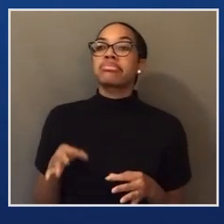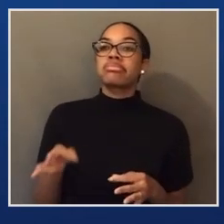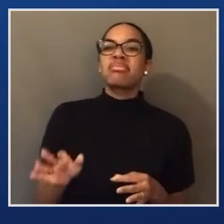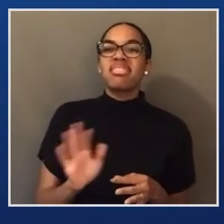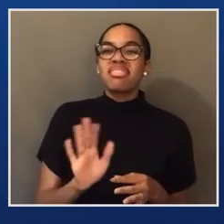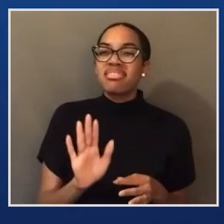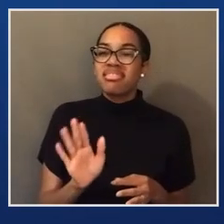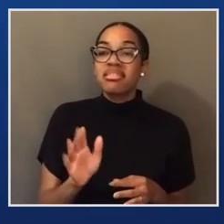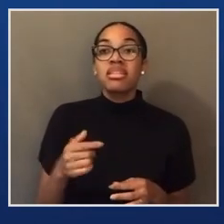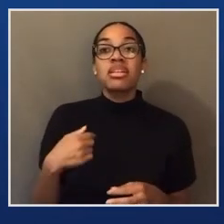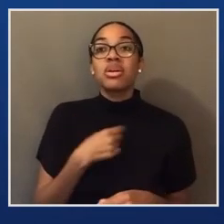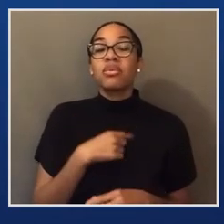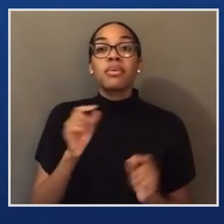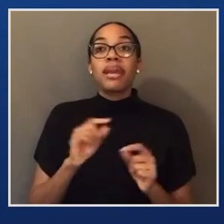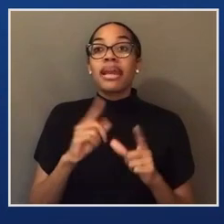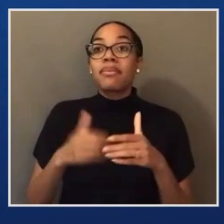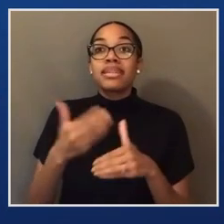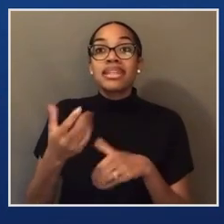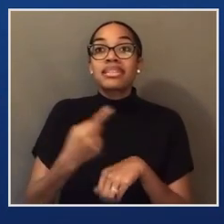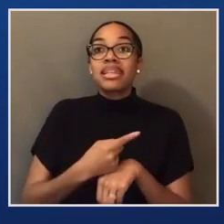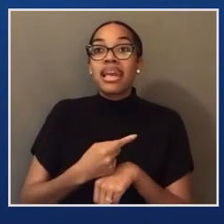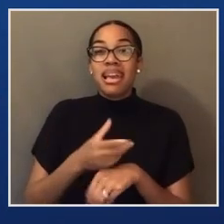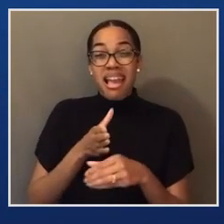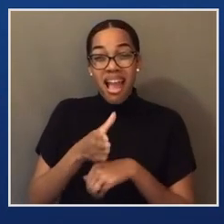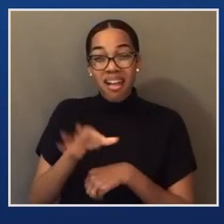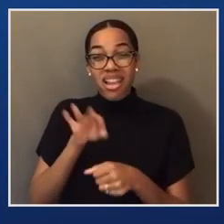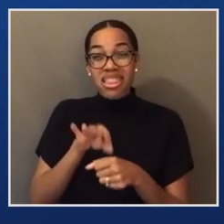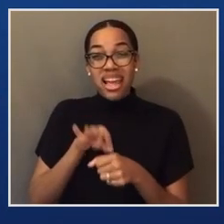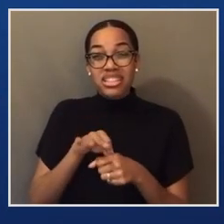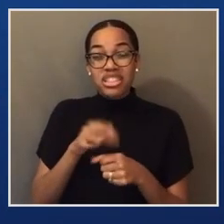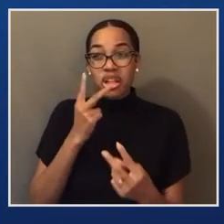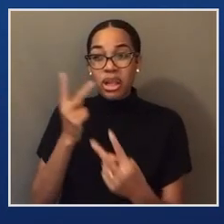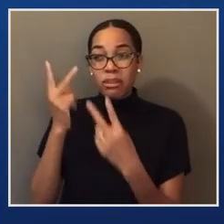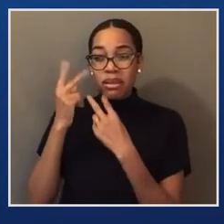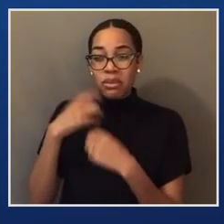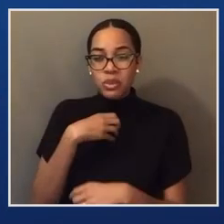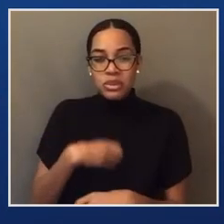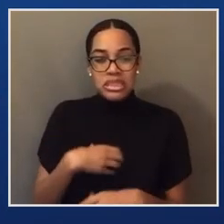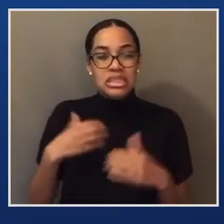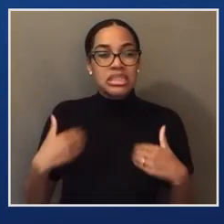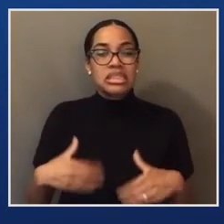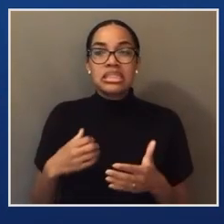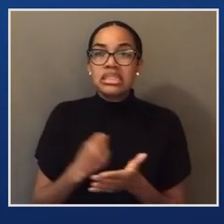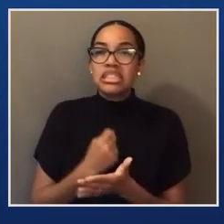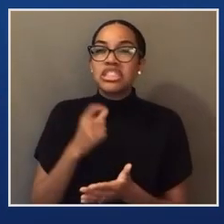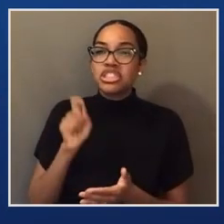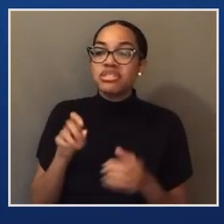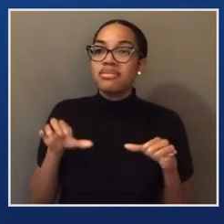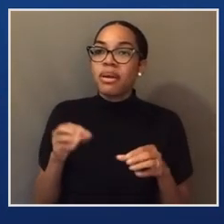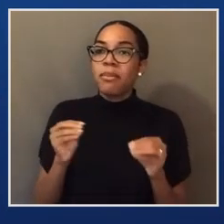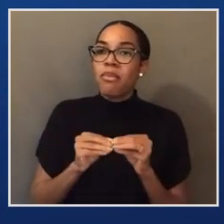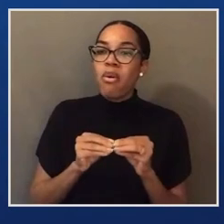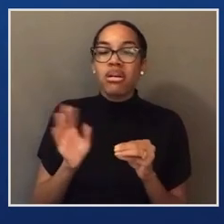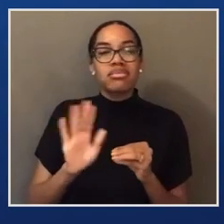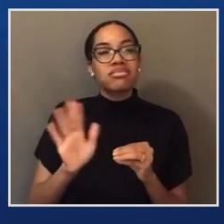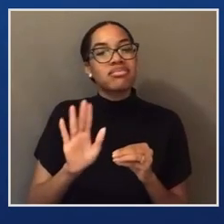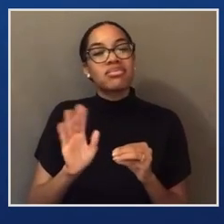wake up after the election and wish that we had done more to make a difference.